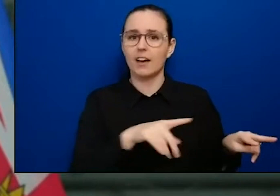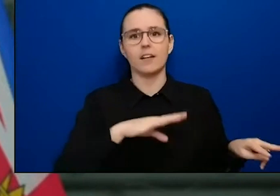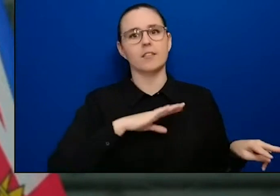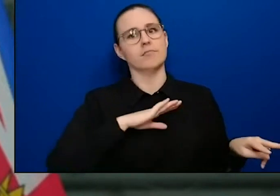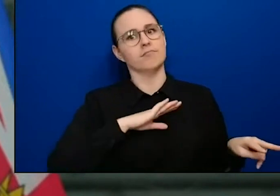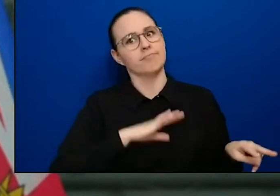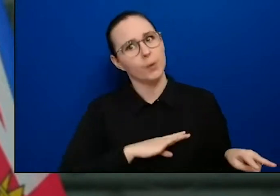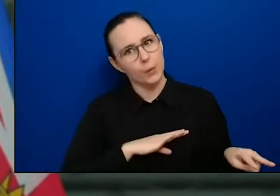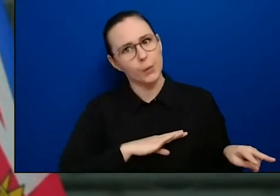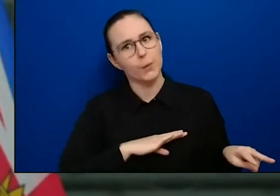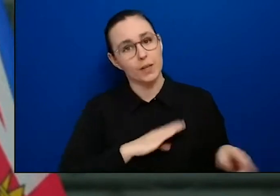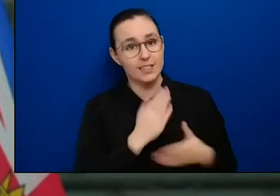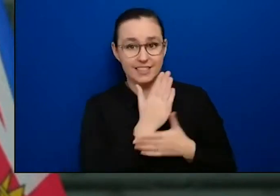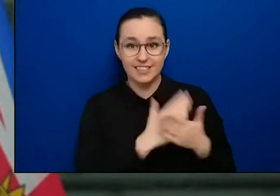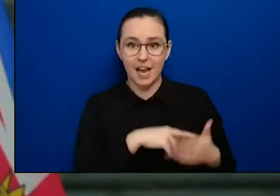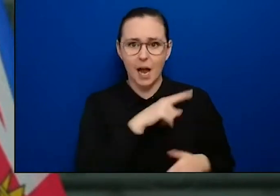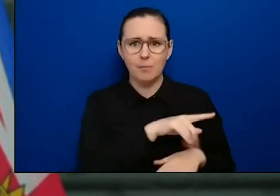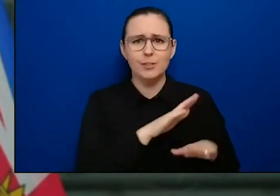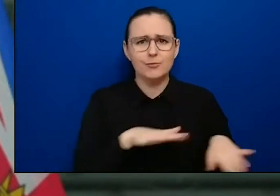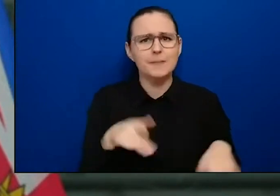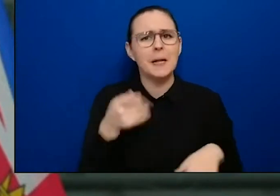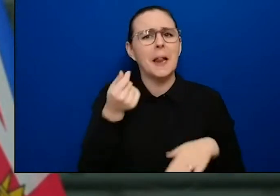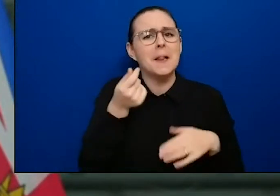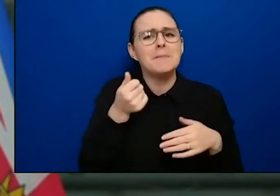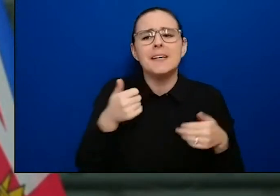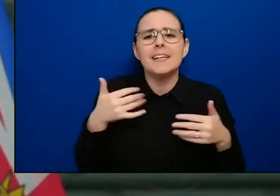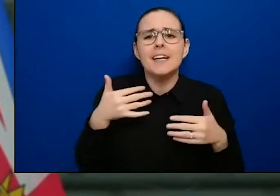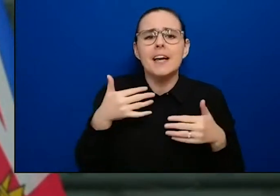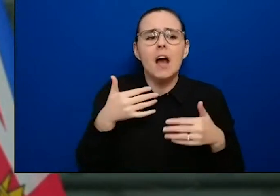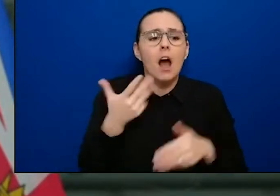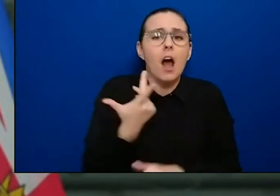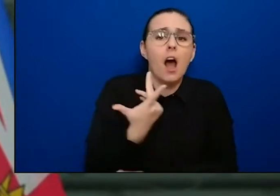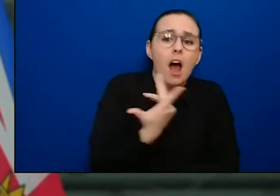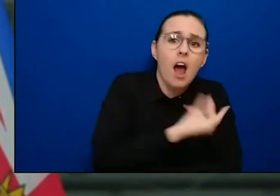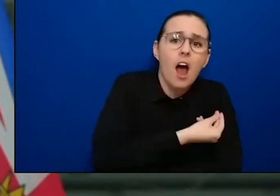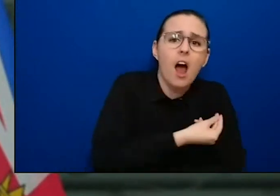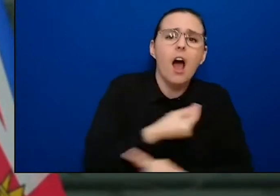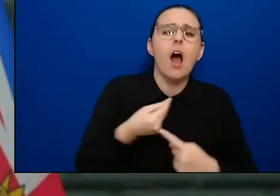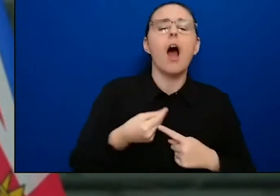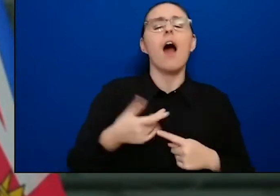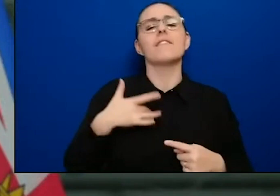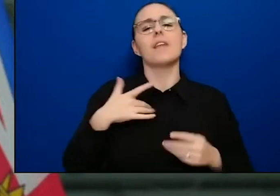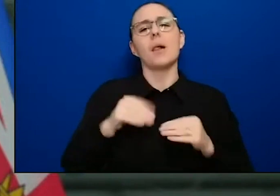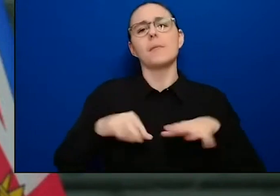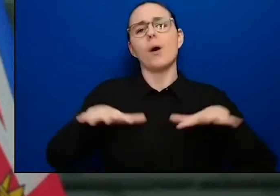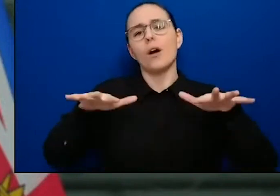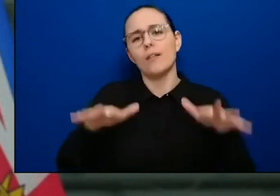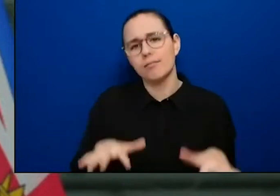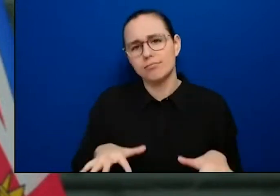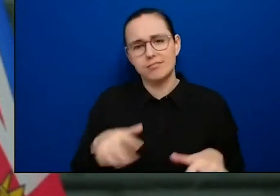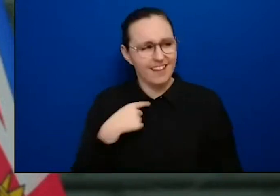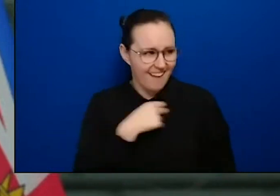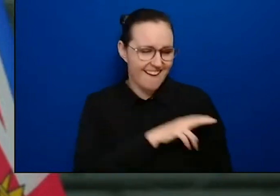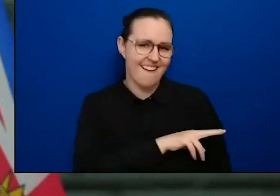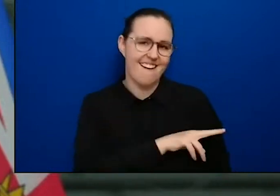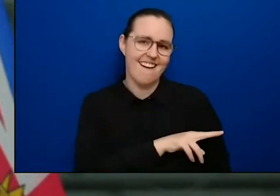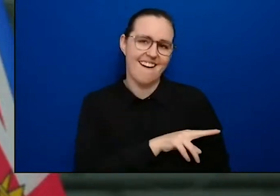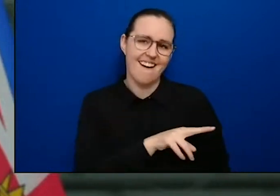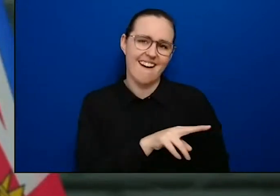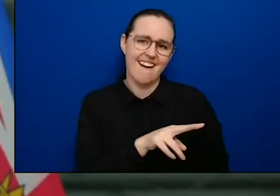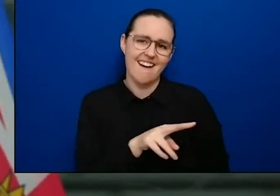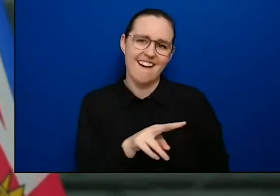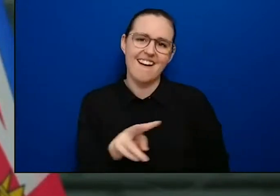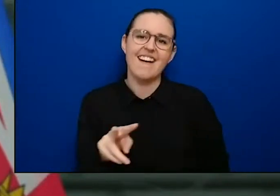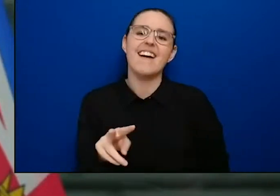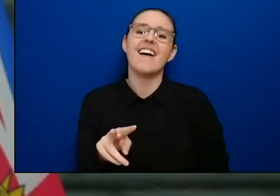vaccines were got. And to all of those children who got their vaccines yesterday and today and will be getting them in the weeks ahead, I just